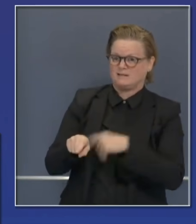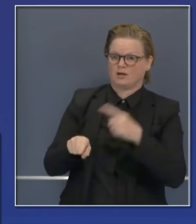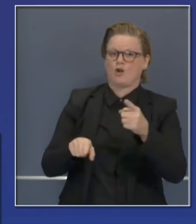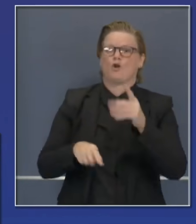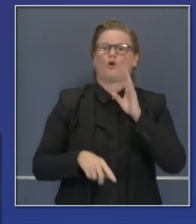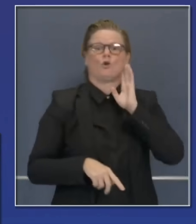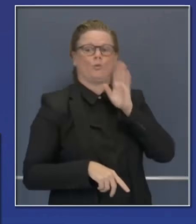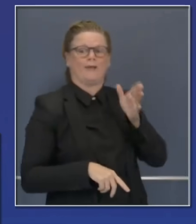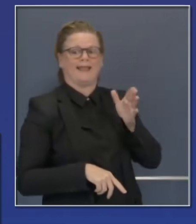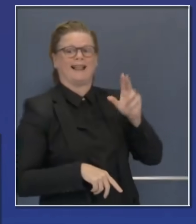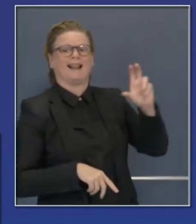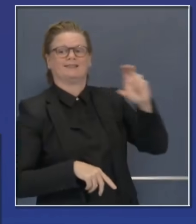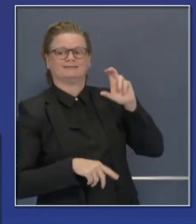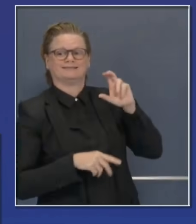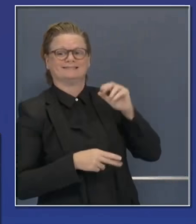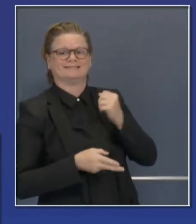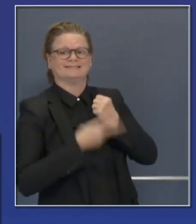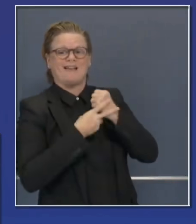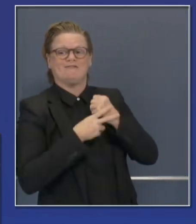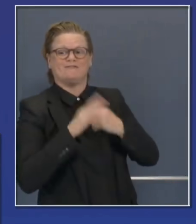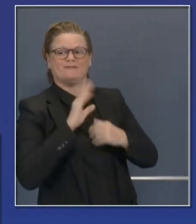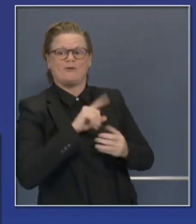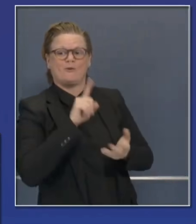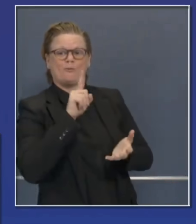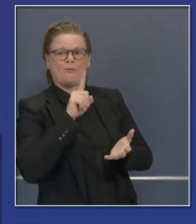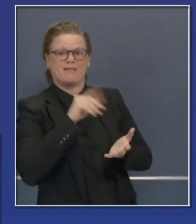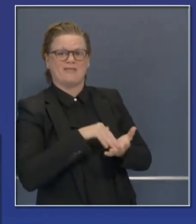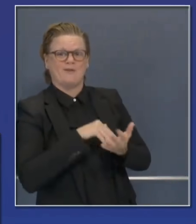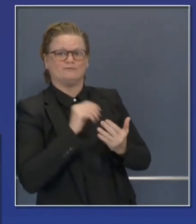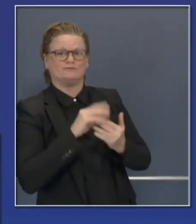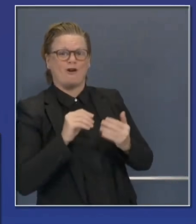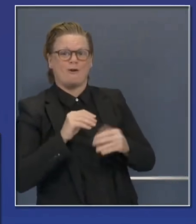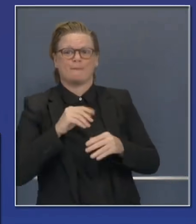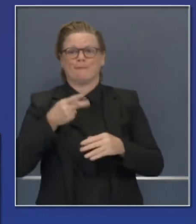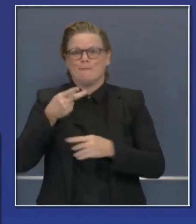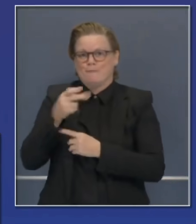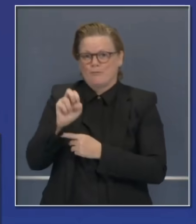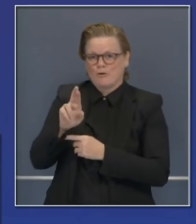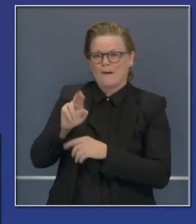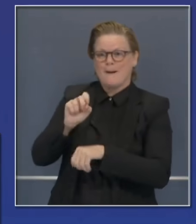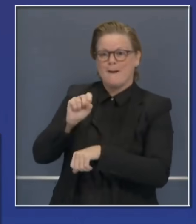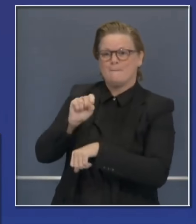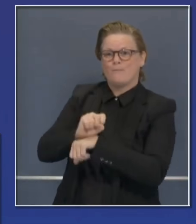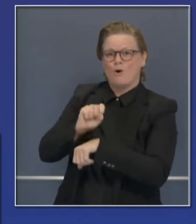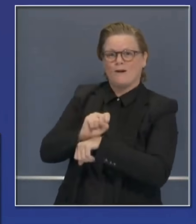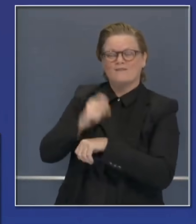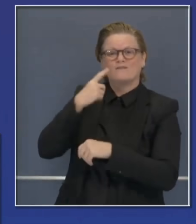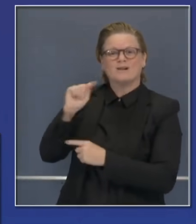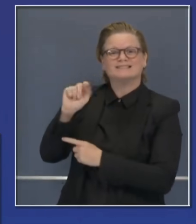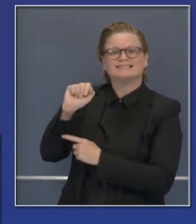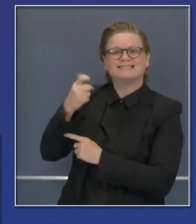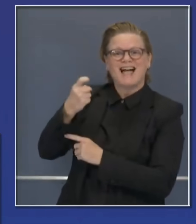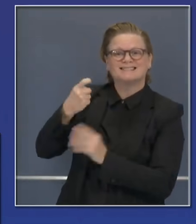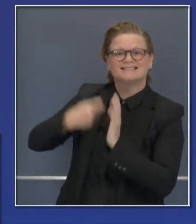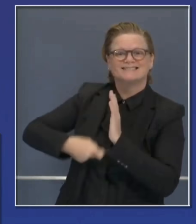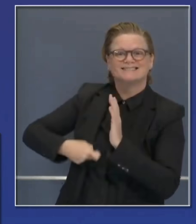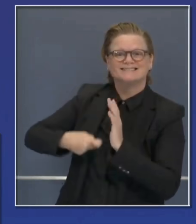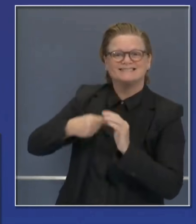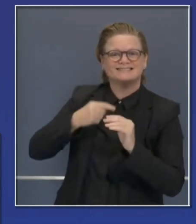owner, that you can receive in tax credits. That program begins tomorrow, December 1st. Again, go to